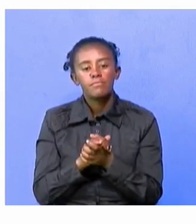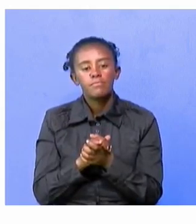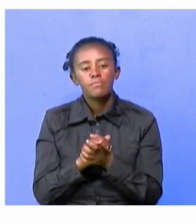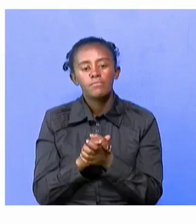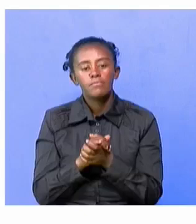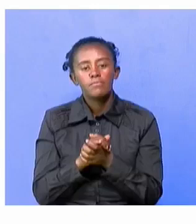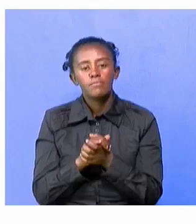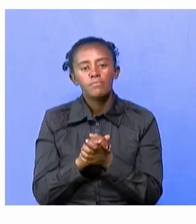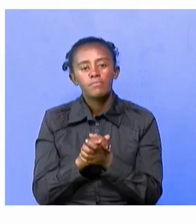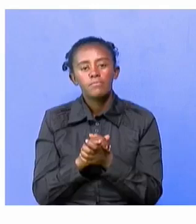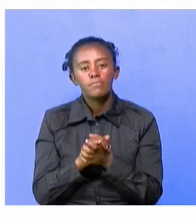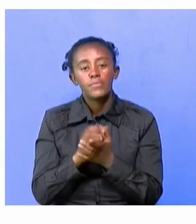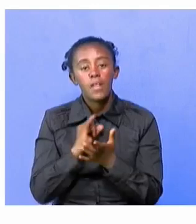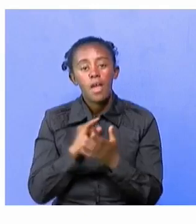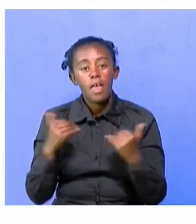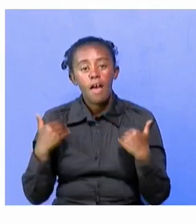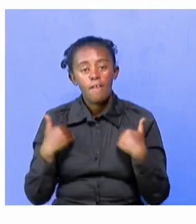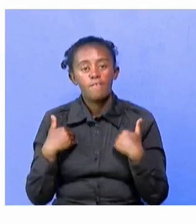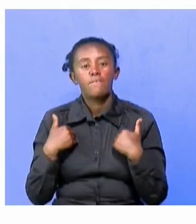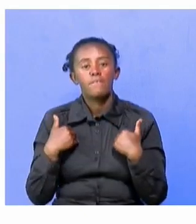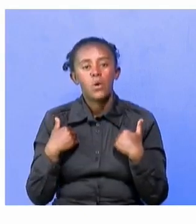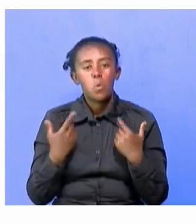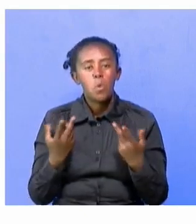I have